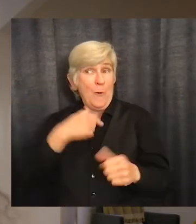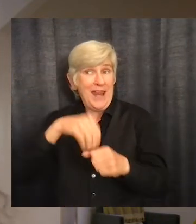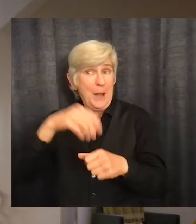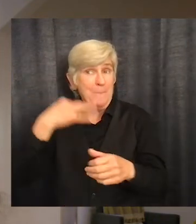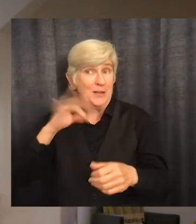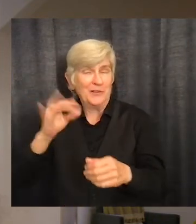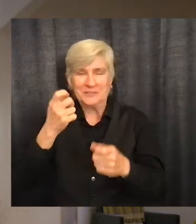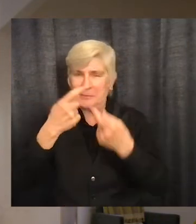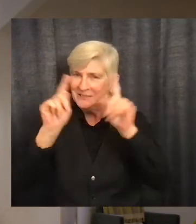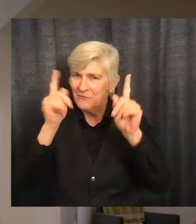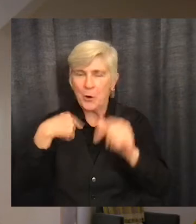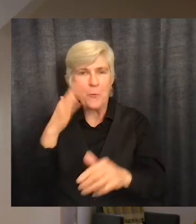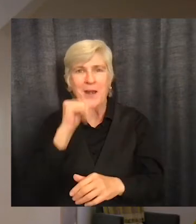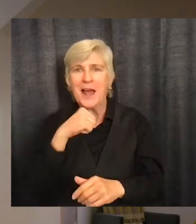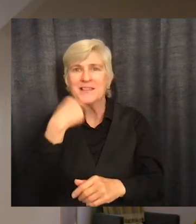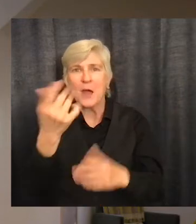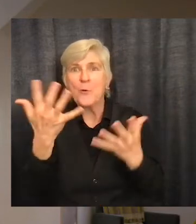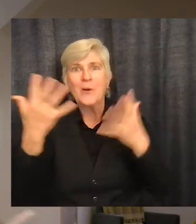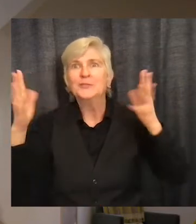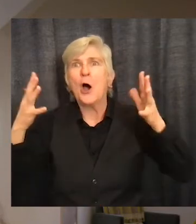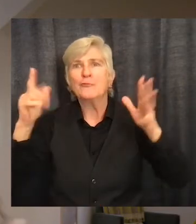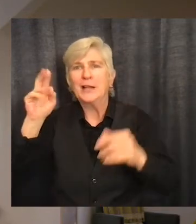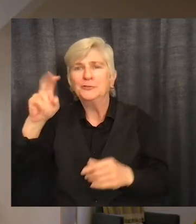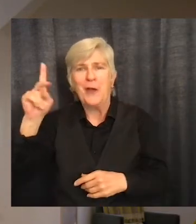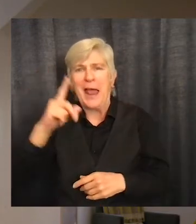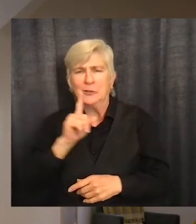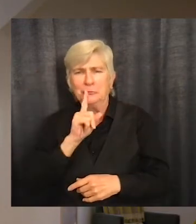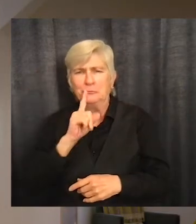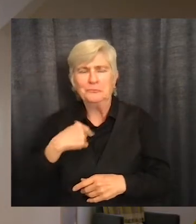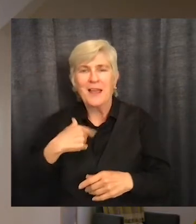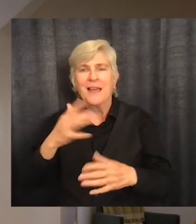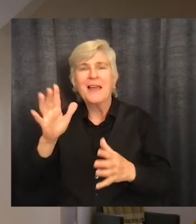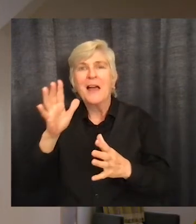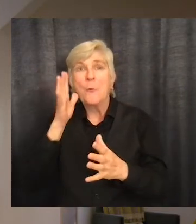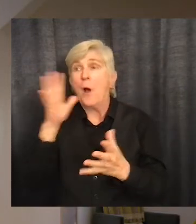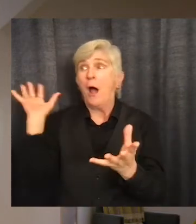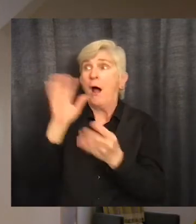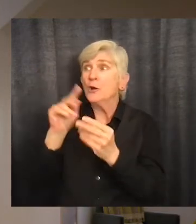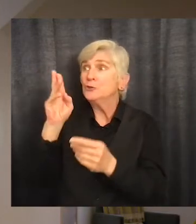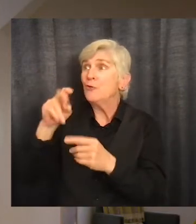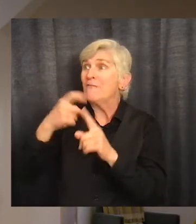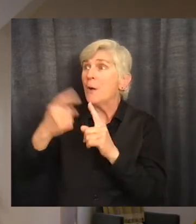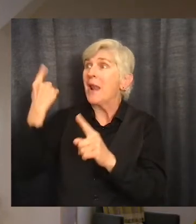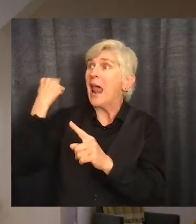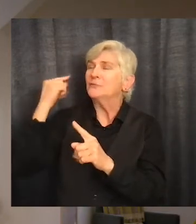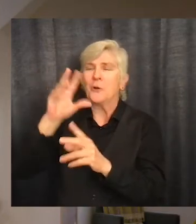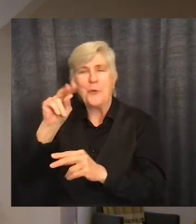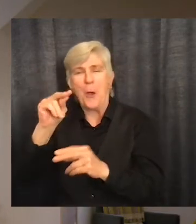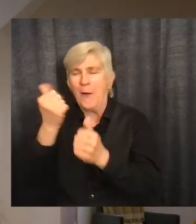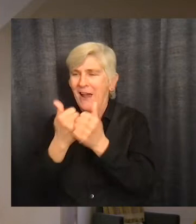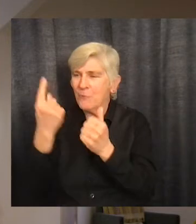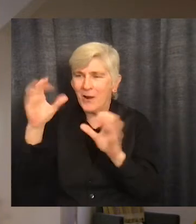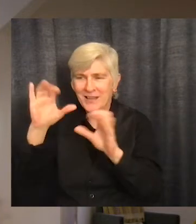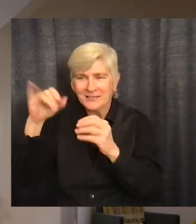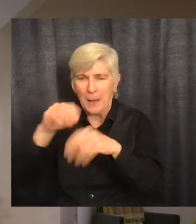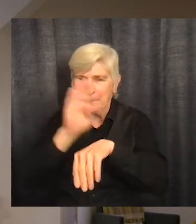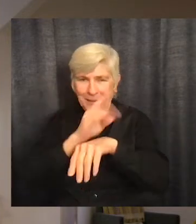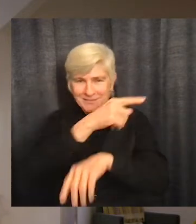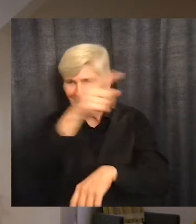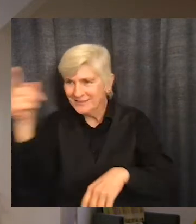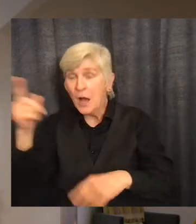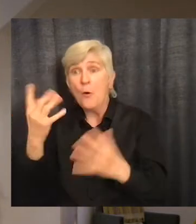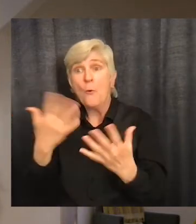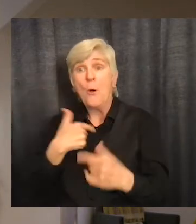little bit different. We aren't going to tell you what's already trending or round up trends from the past year. Nope, nada. Everybody does